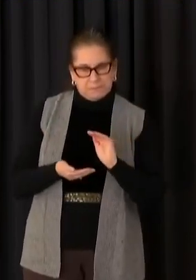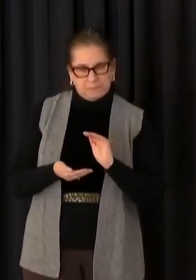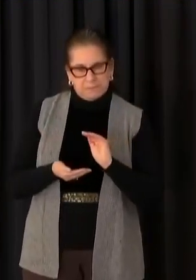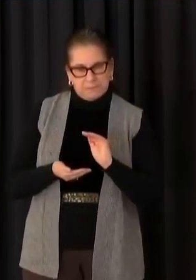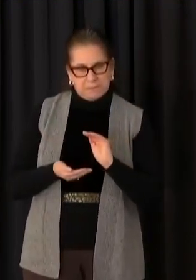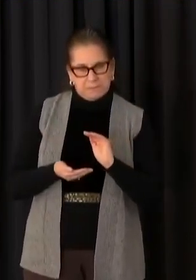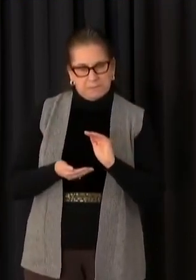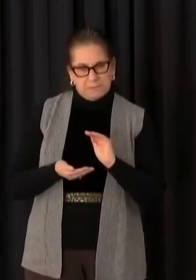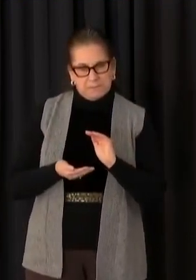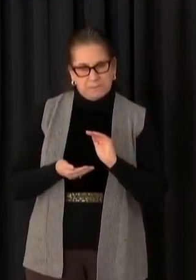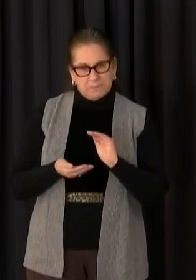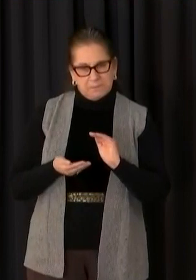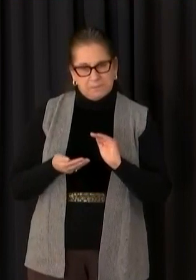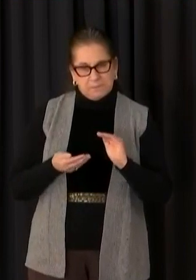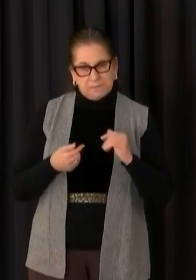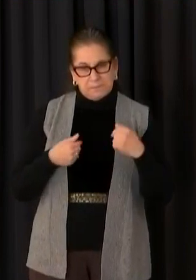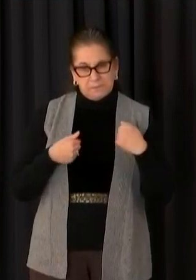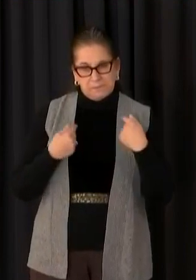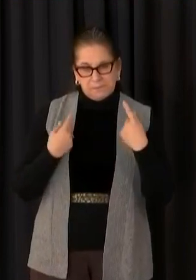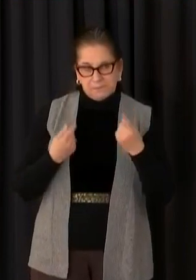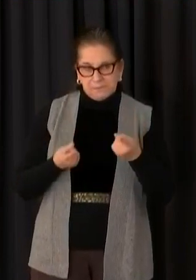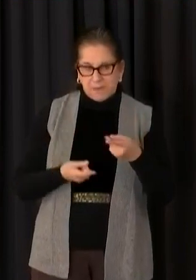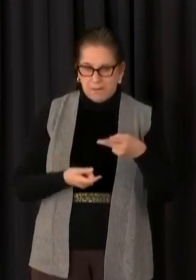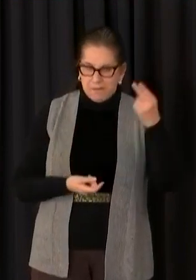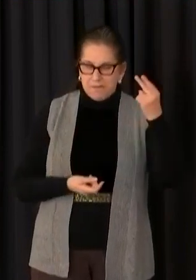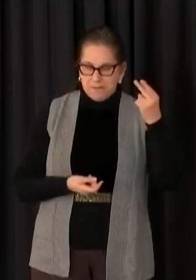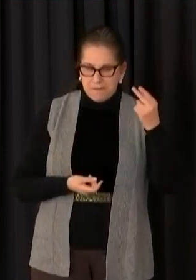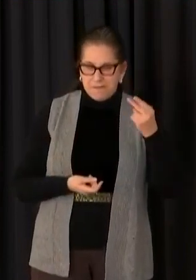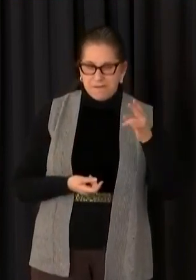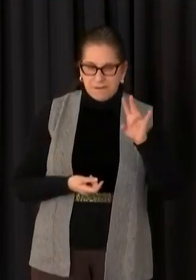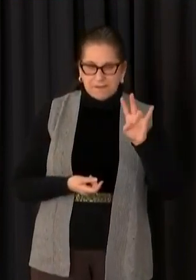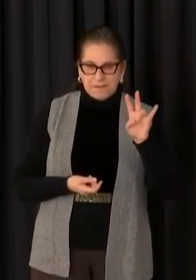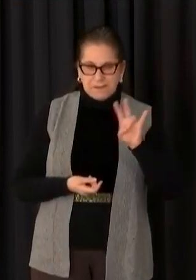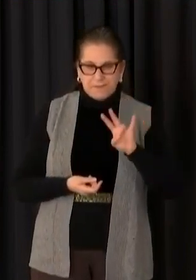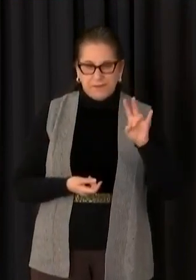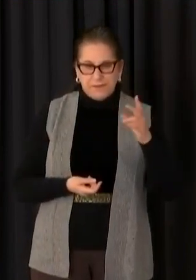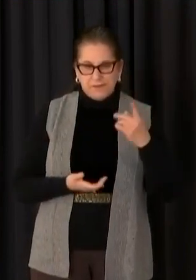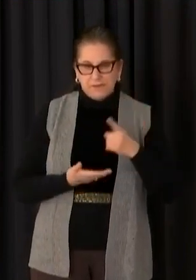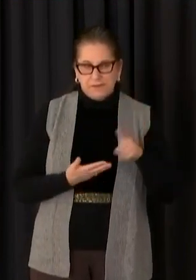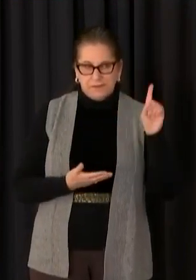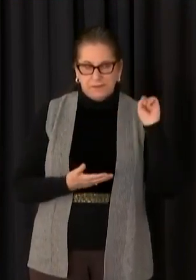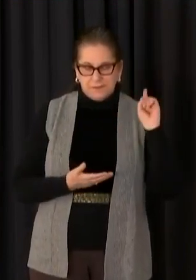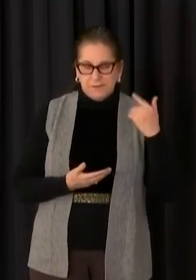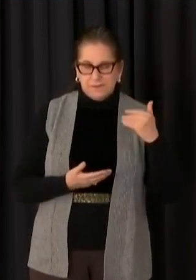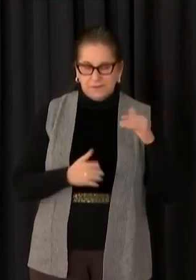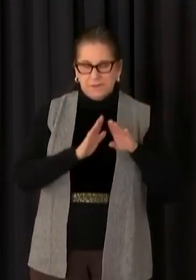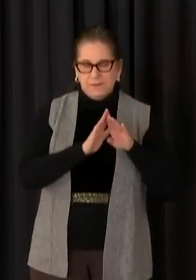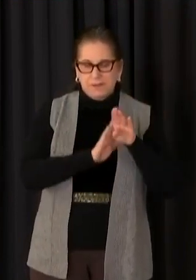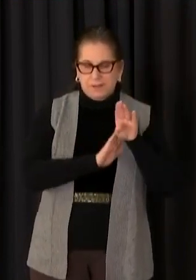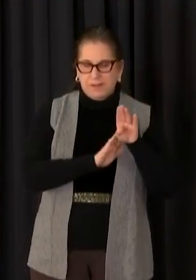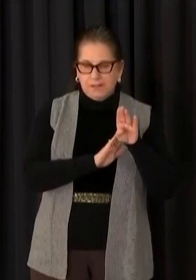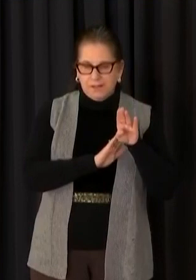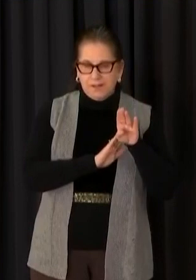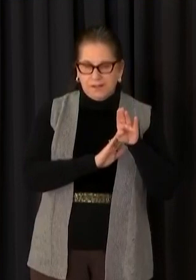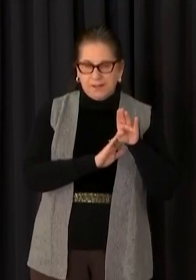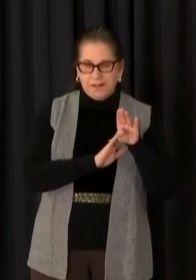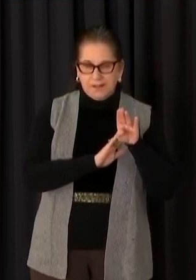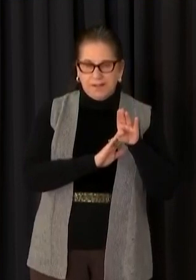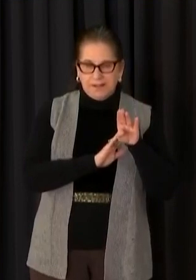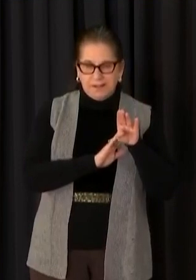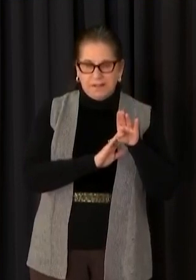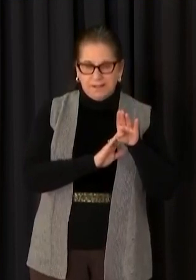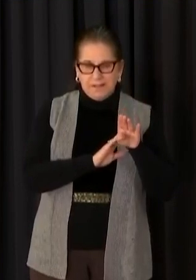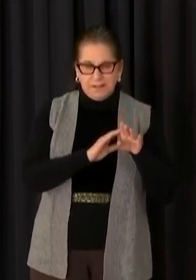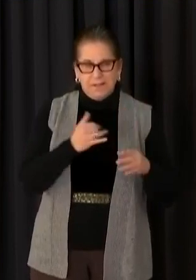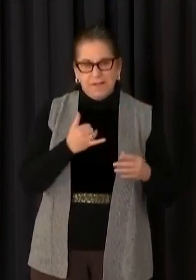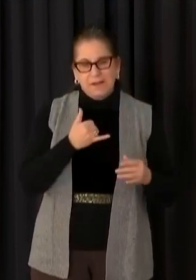highest 7-day daily case rates that we've experienced in the district as well. But we'll have to see what plays